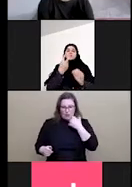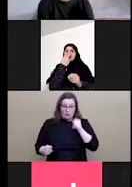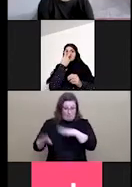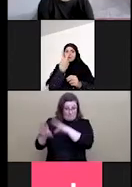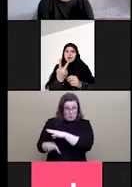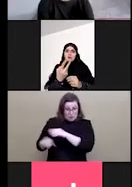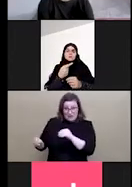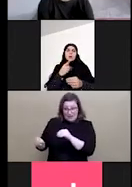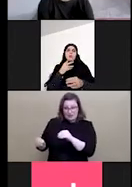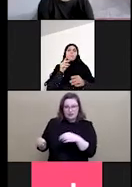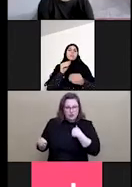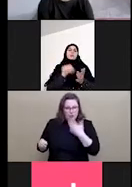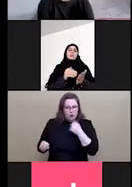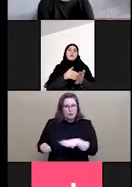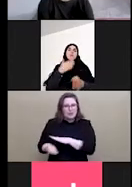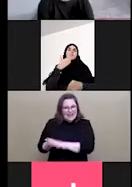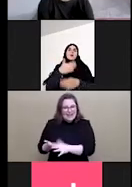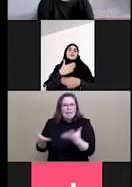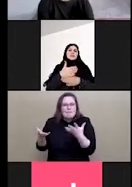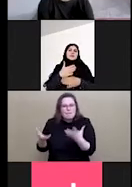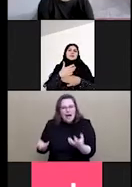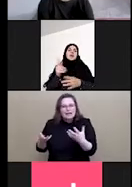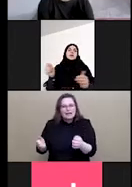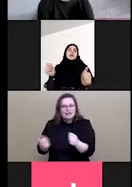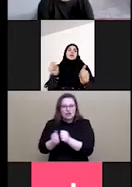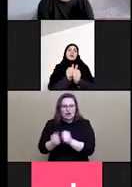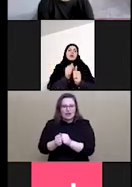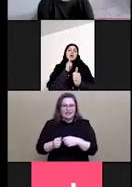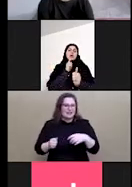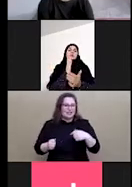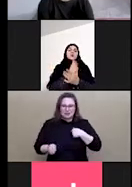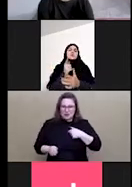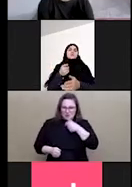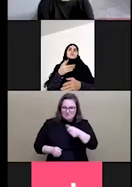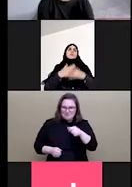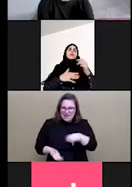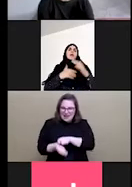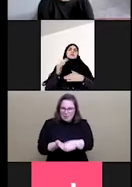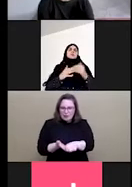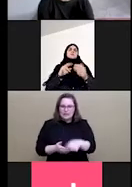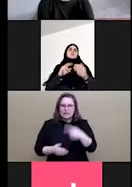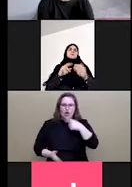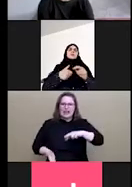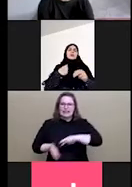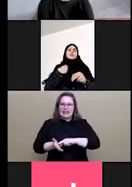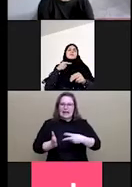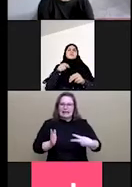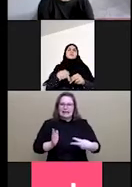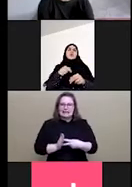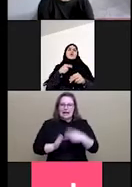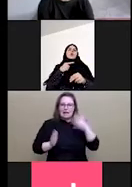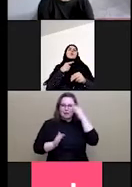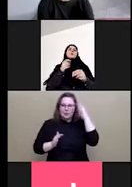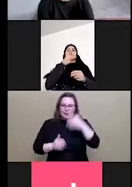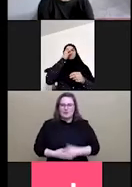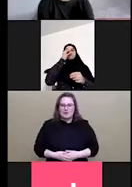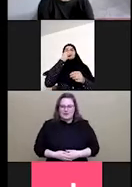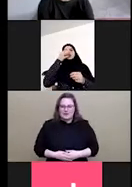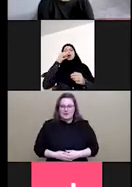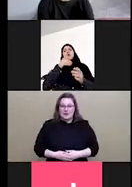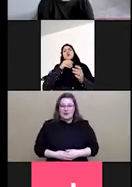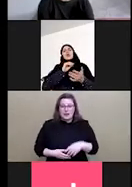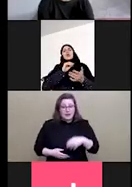practicalities, as I called in the report, technical issues. at the project design stage, we need to